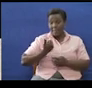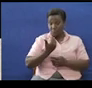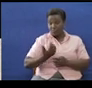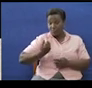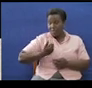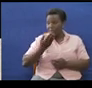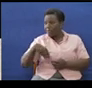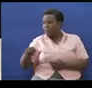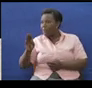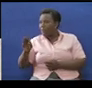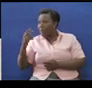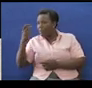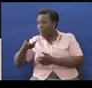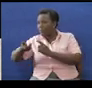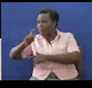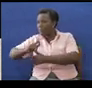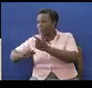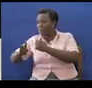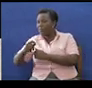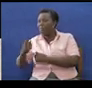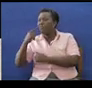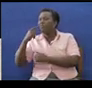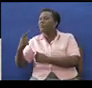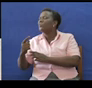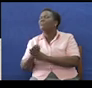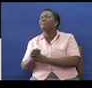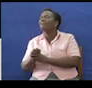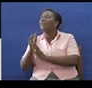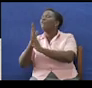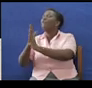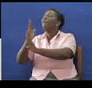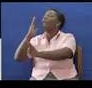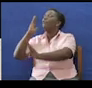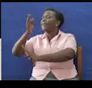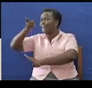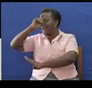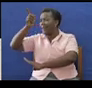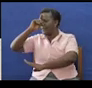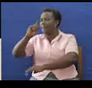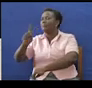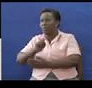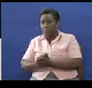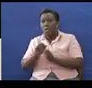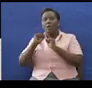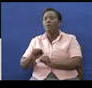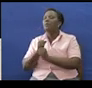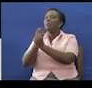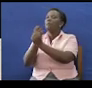ponds or other place. Now, if they go there, automatically they'll find themselves that there will be a lot